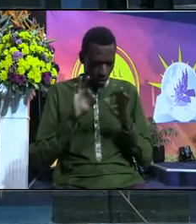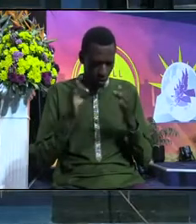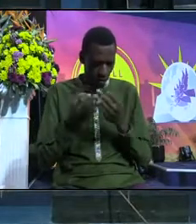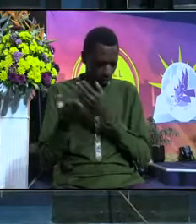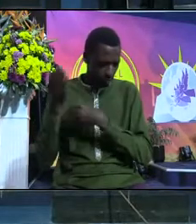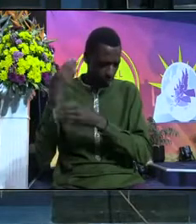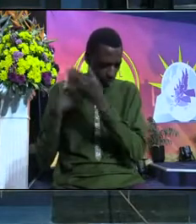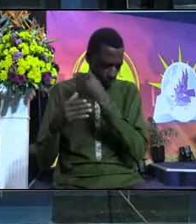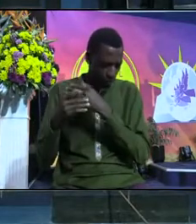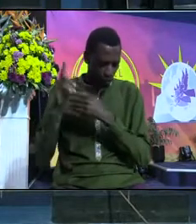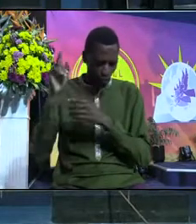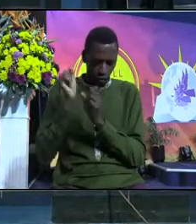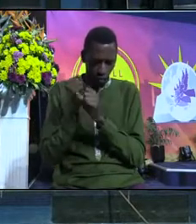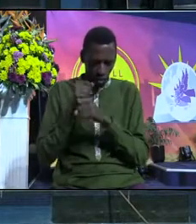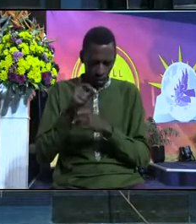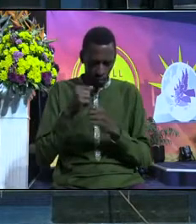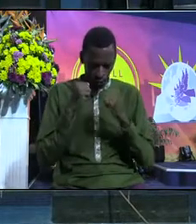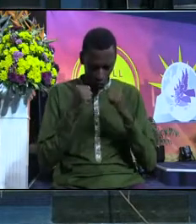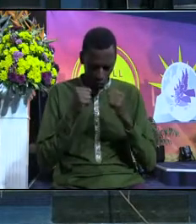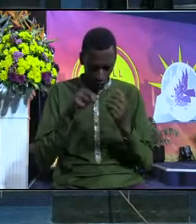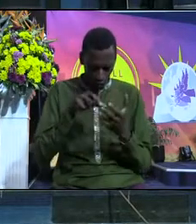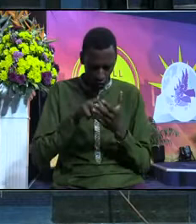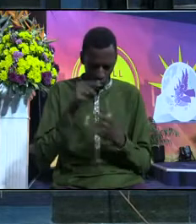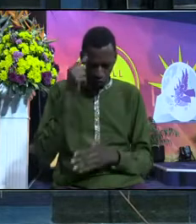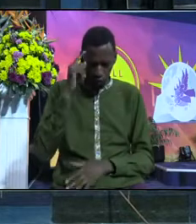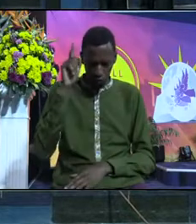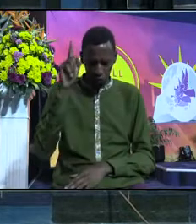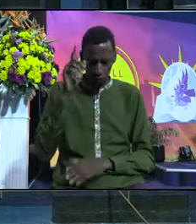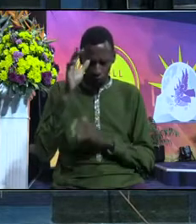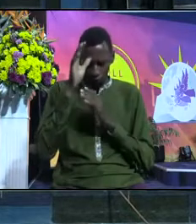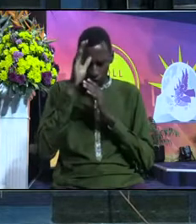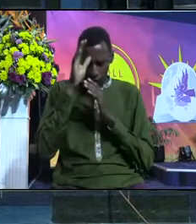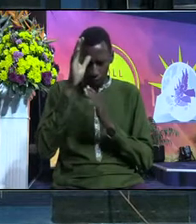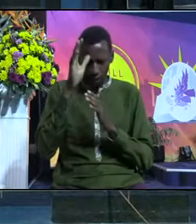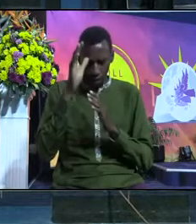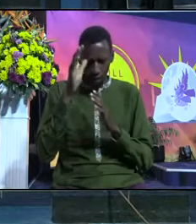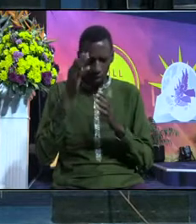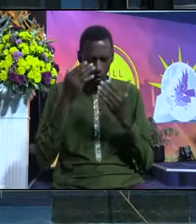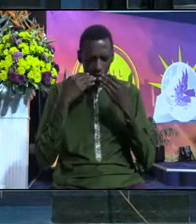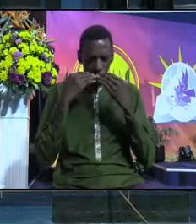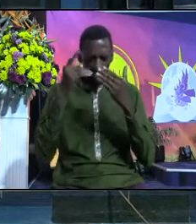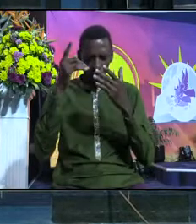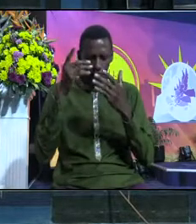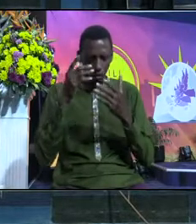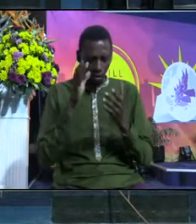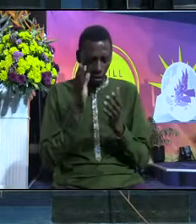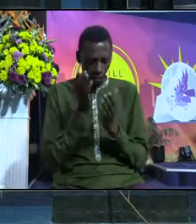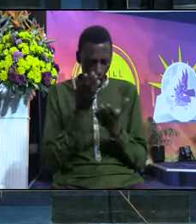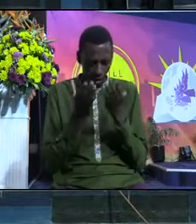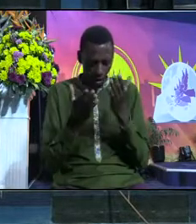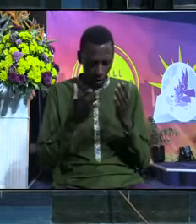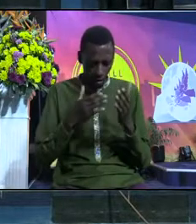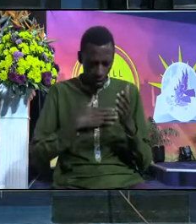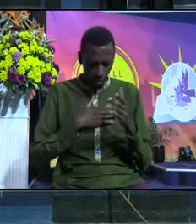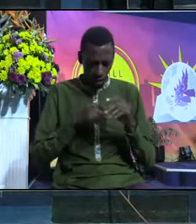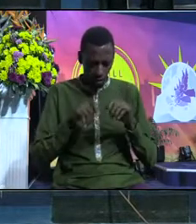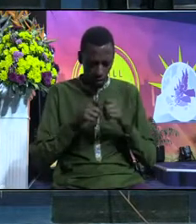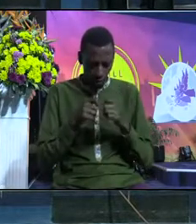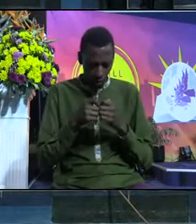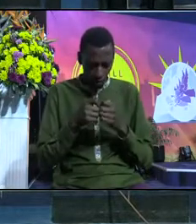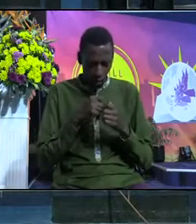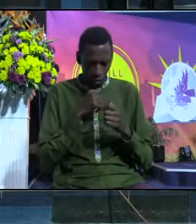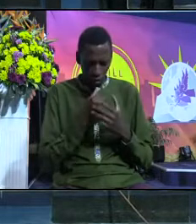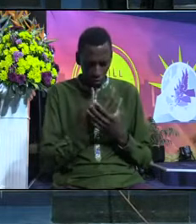to stand for you. Yes. Father, we thank you. May the brokenness, may our brokenness